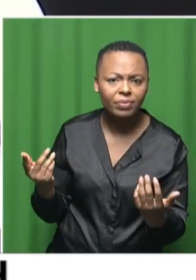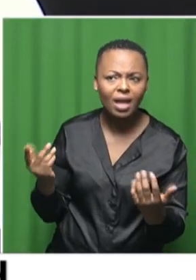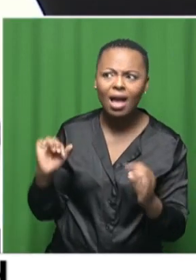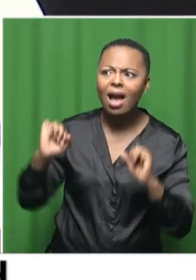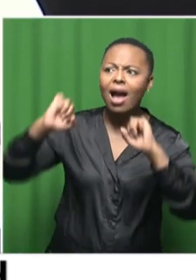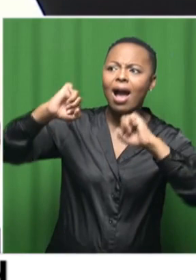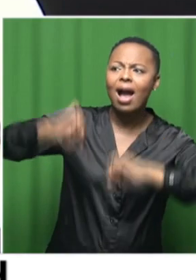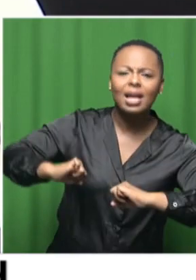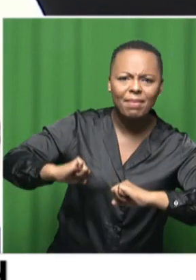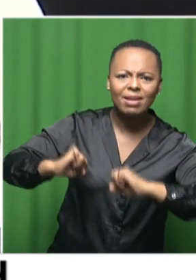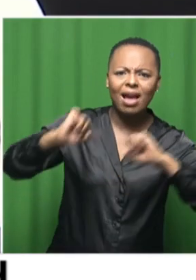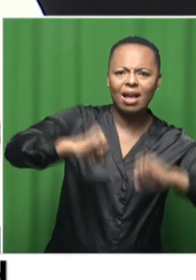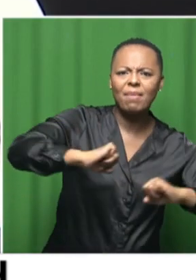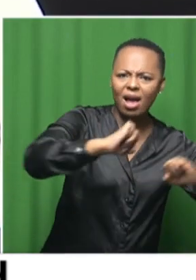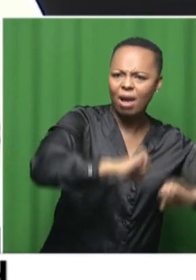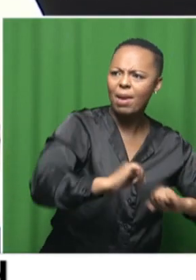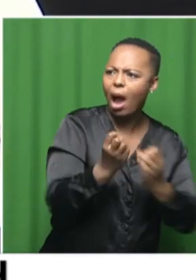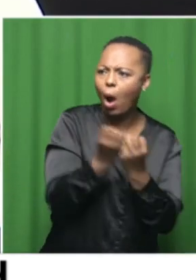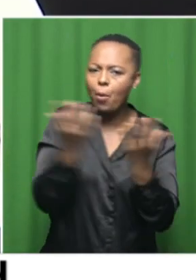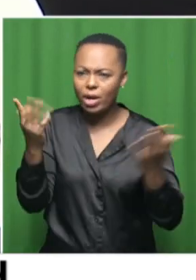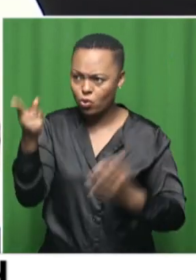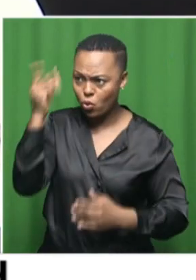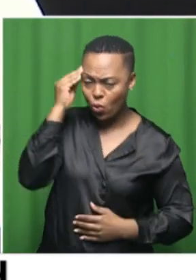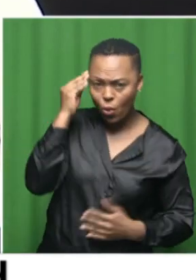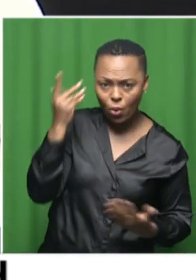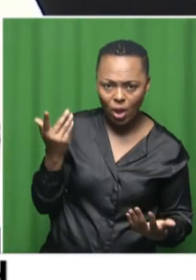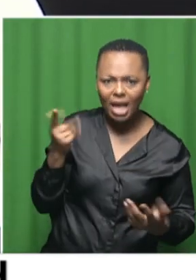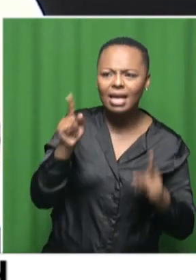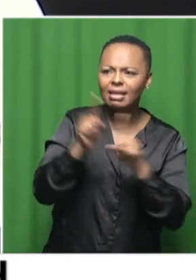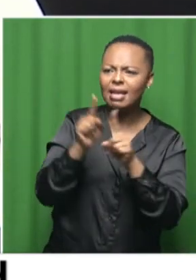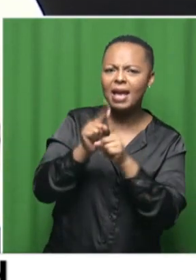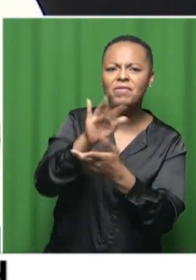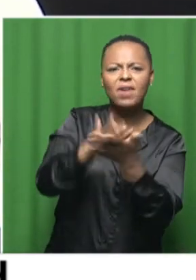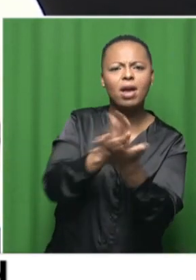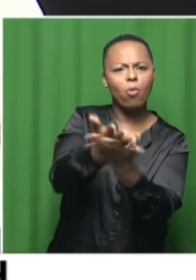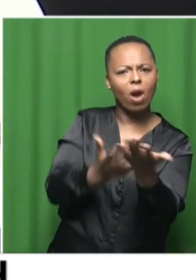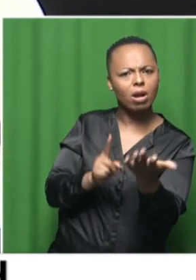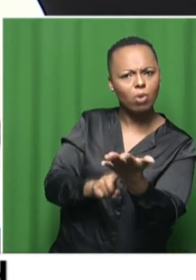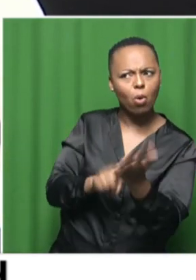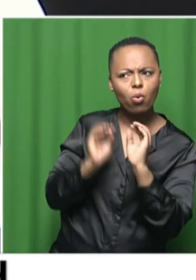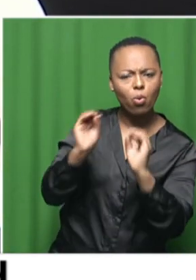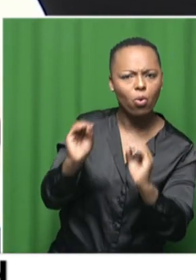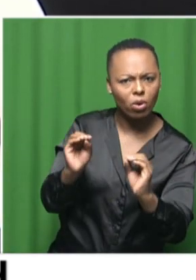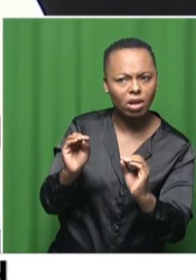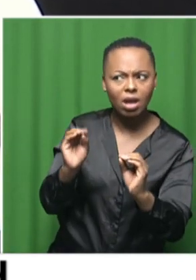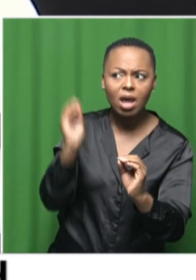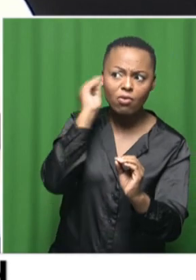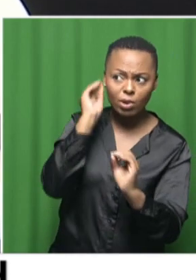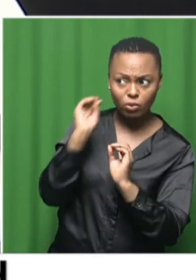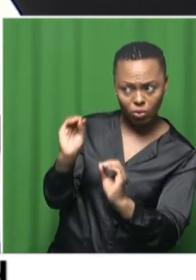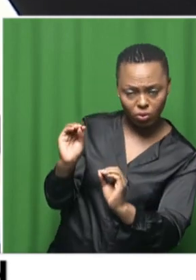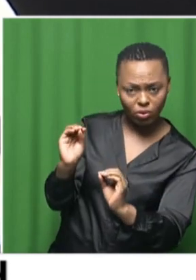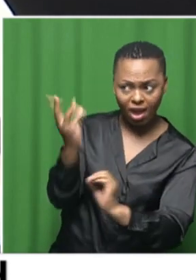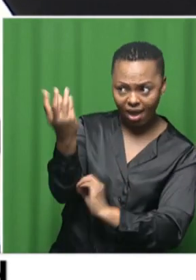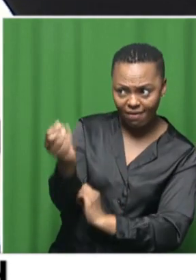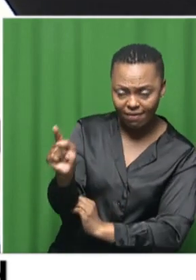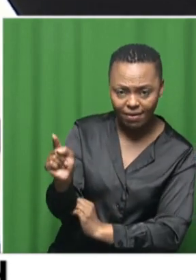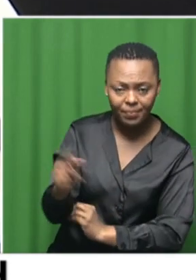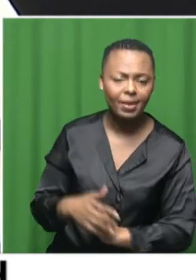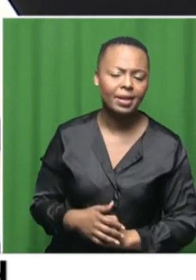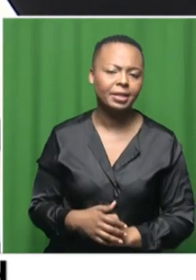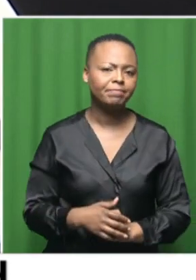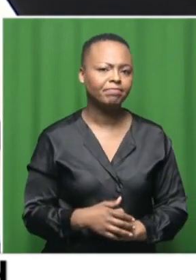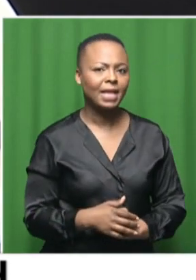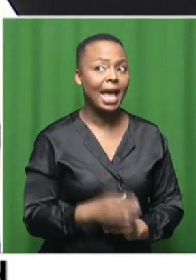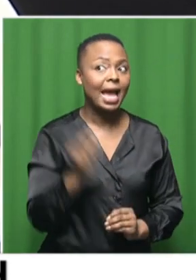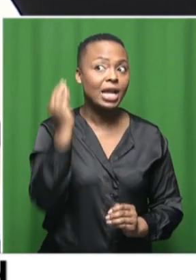agreements have been entered into, and also the framework for those? Do we have any details on that? Oh yes, I think not necessarily